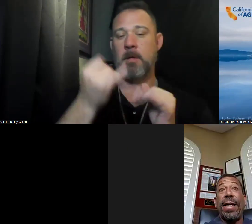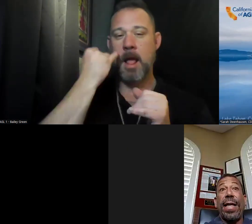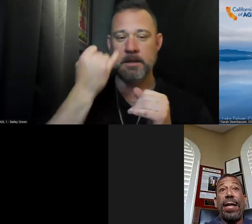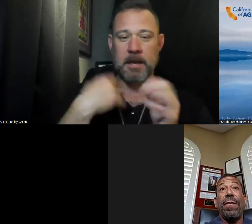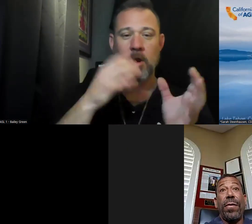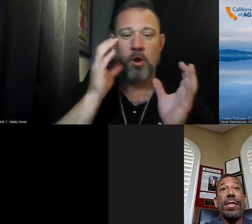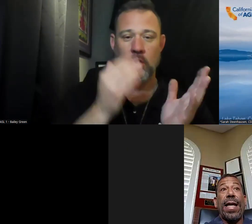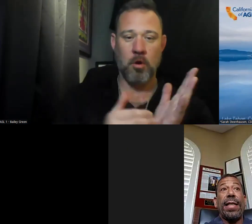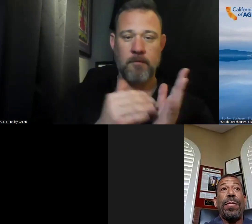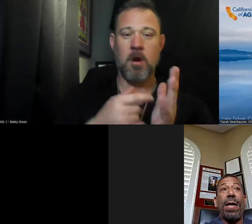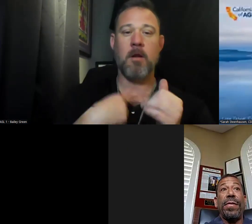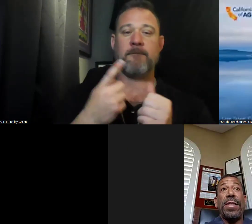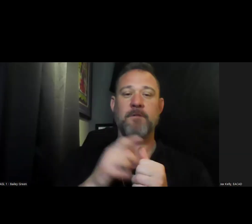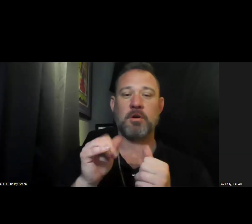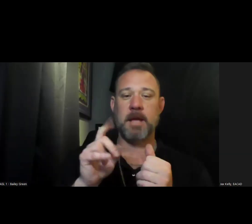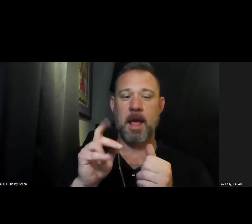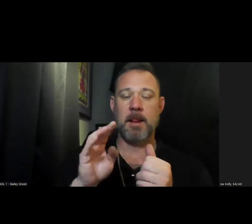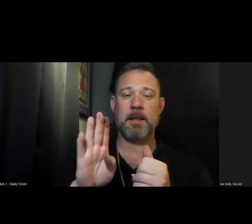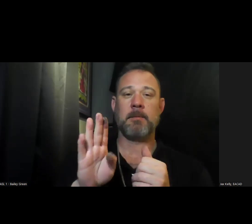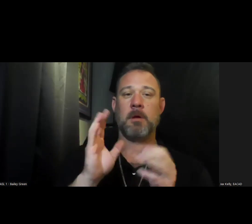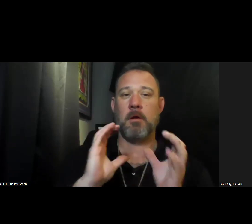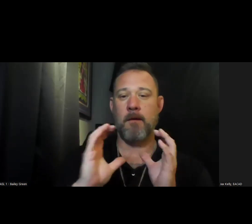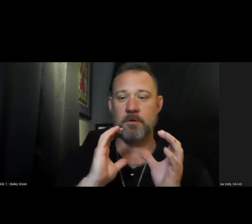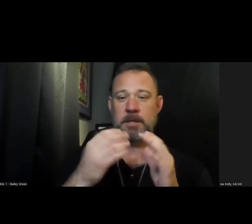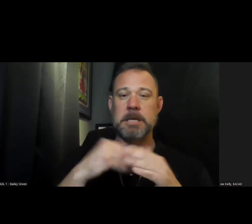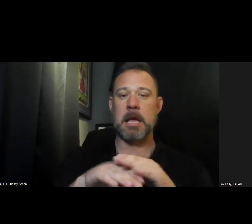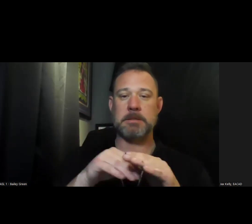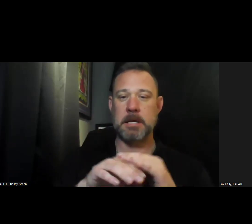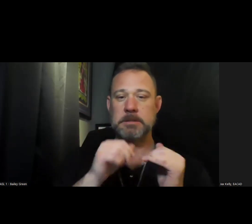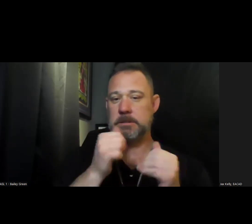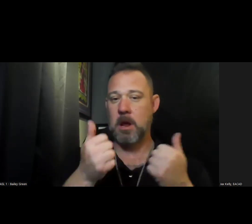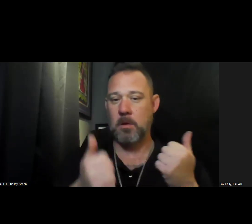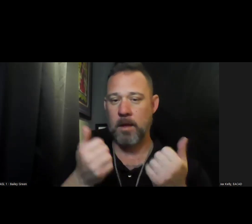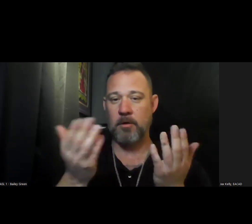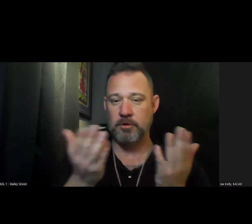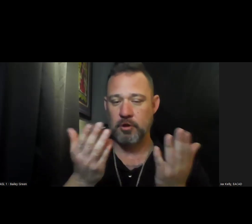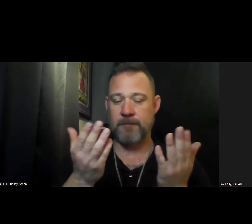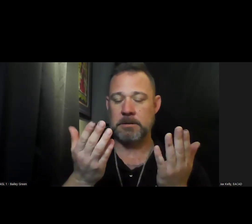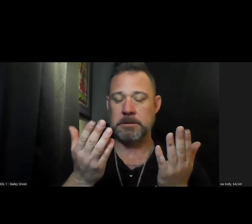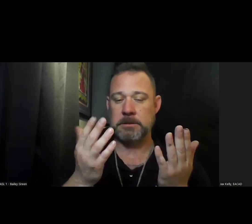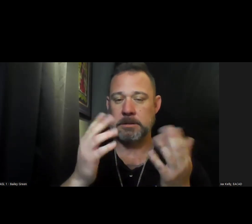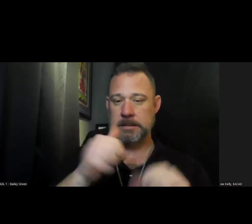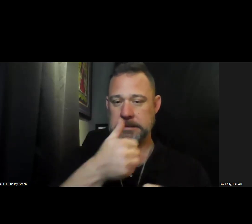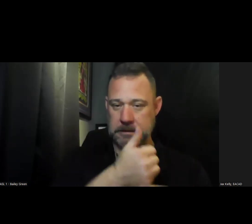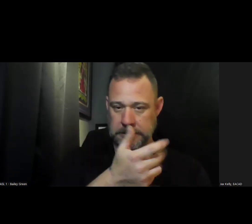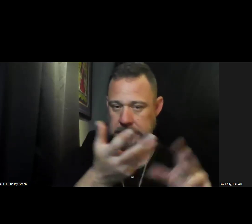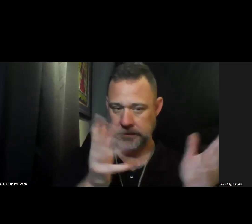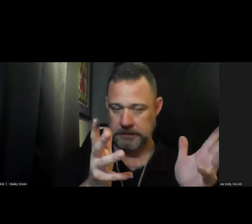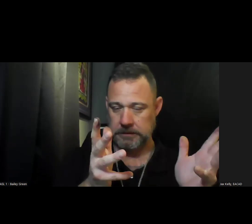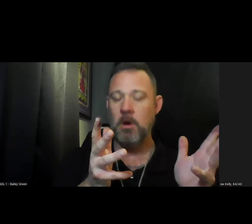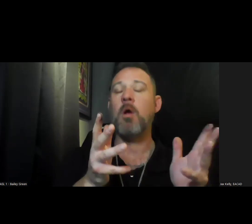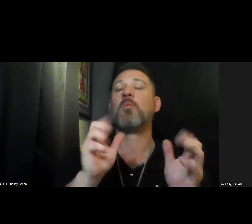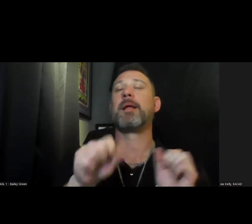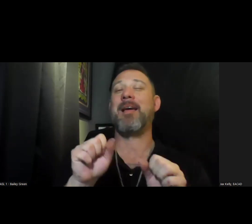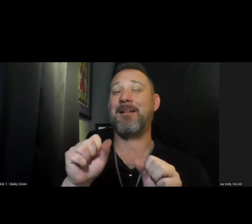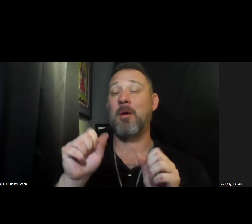again and again in our first ad-lib conversation. Access isn't just whether a service exists. Access is whether a person can reach